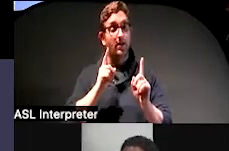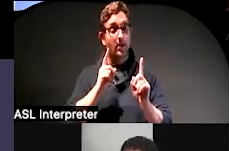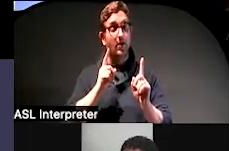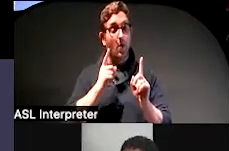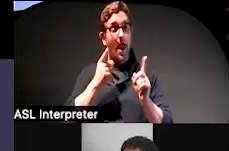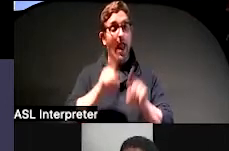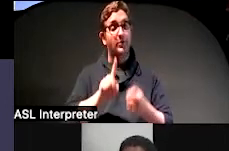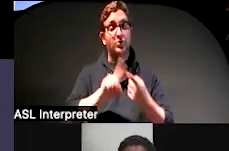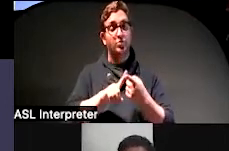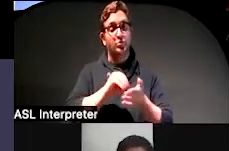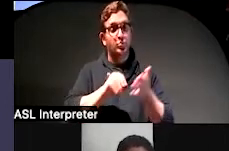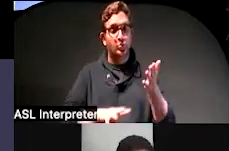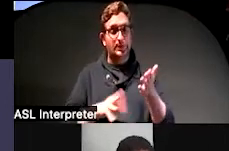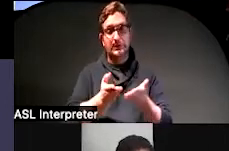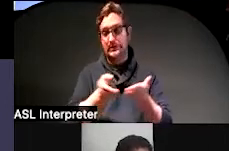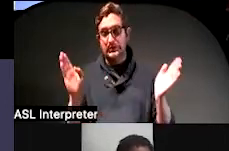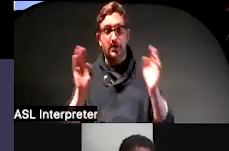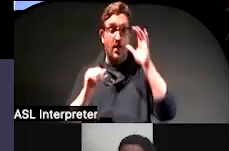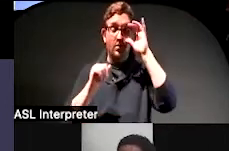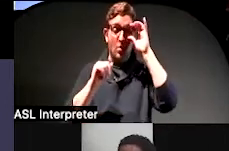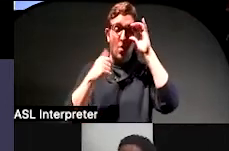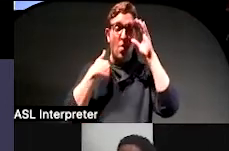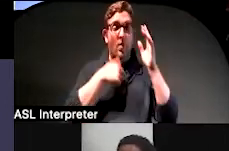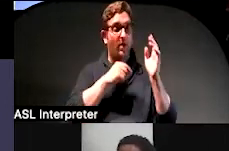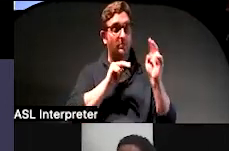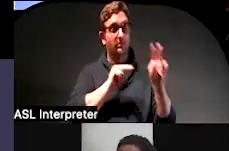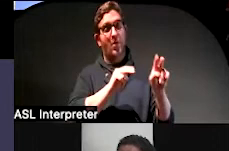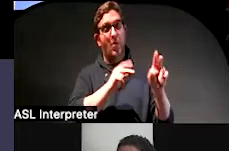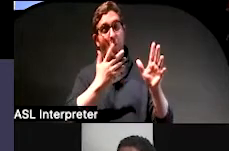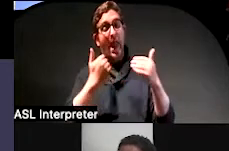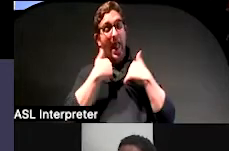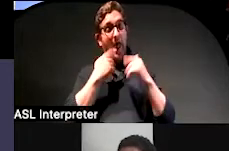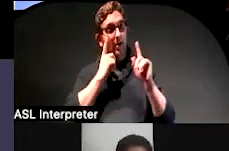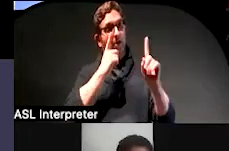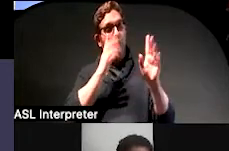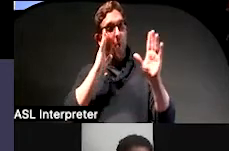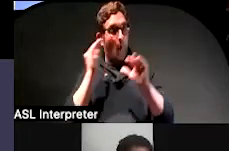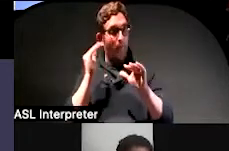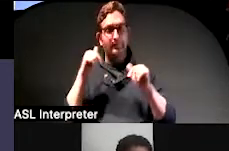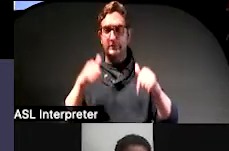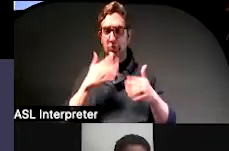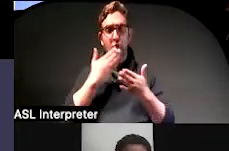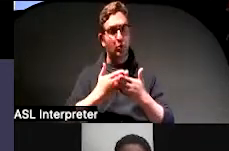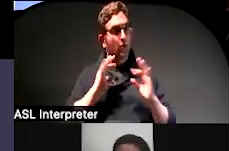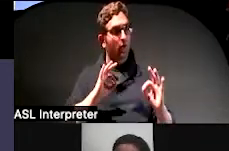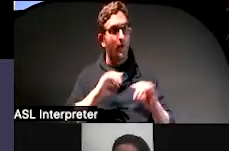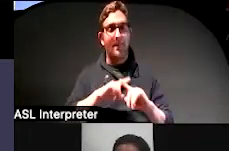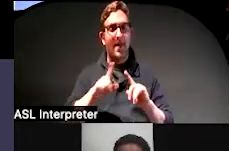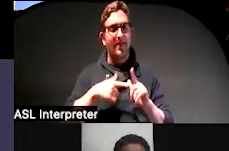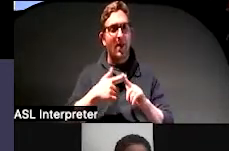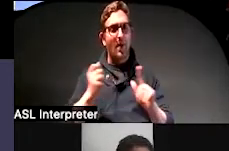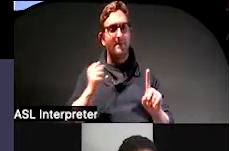to students? And so at a glance, we had hope that this is good. But then when we went